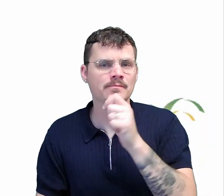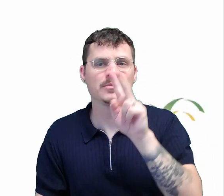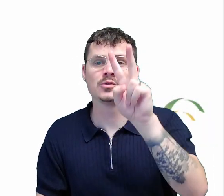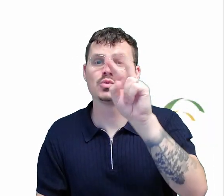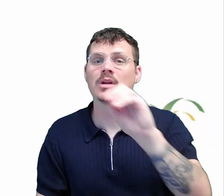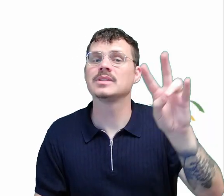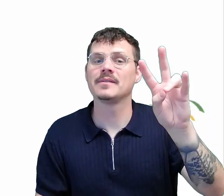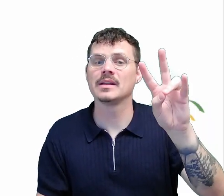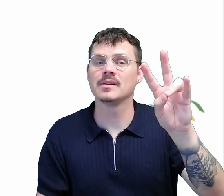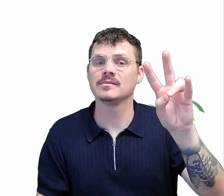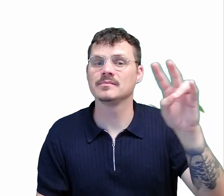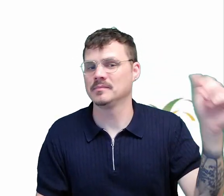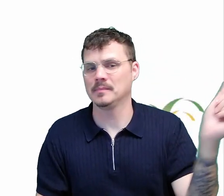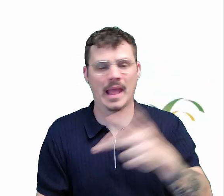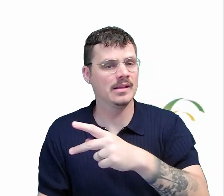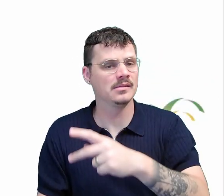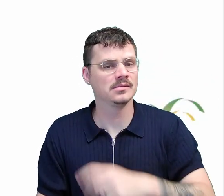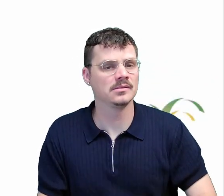of 2007.